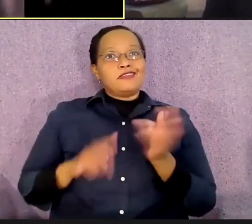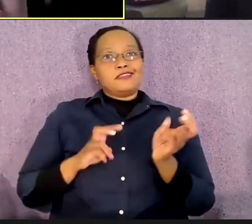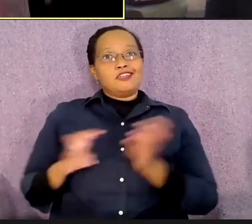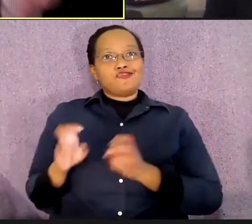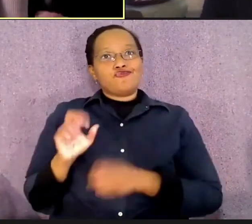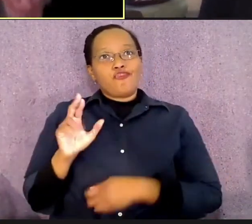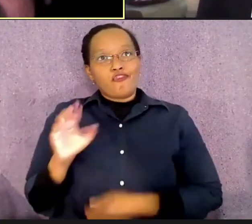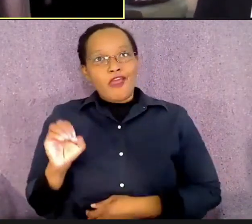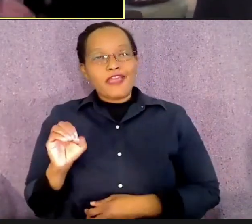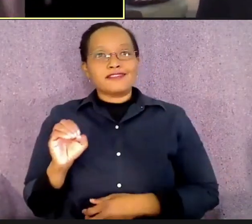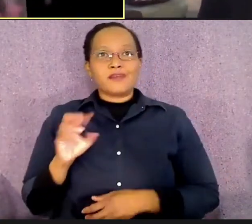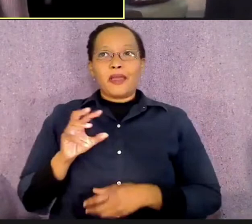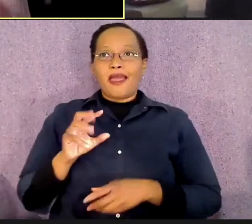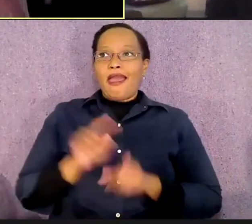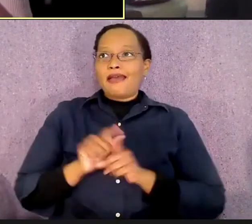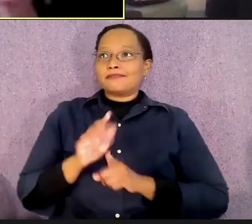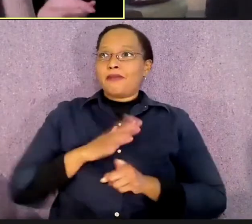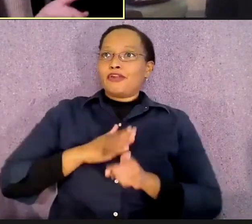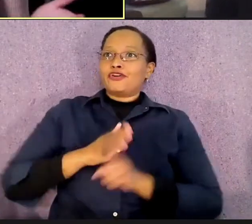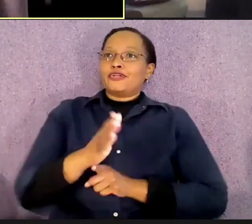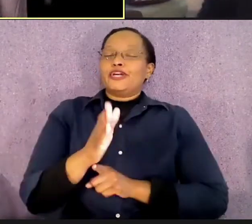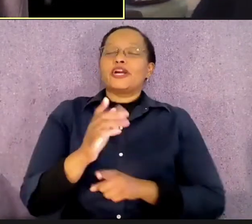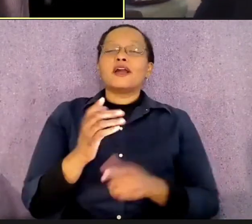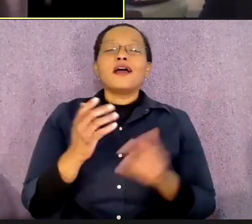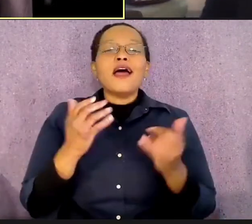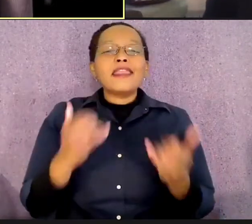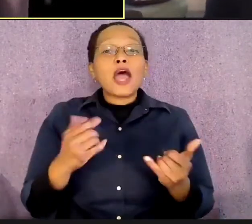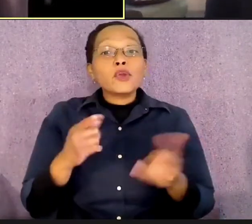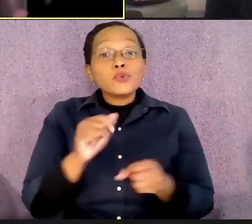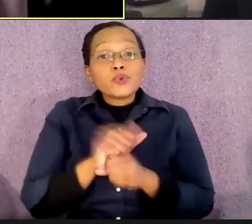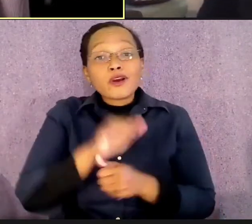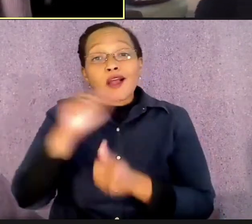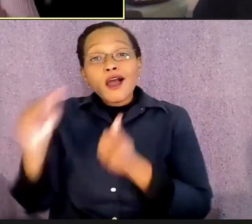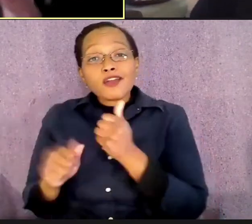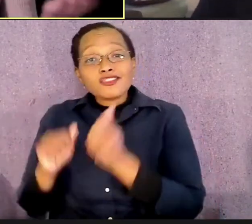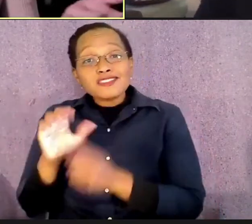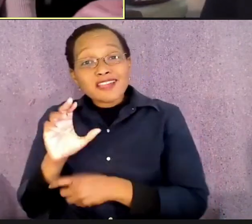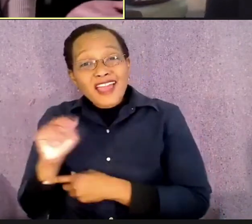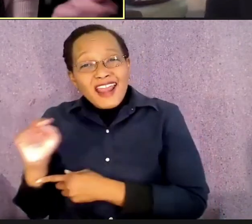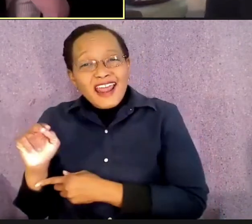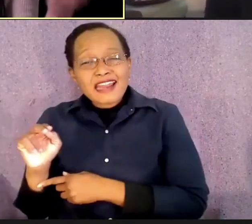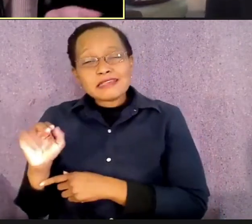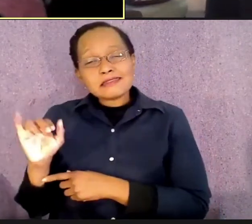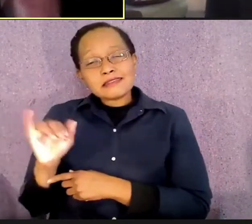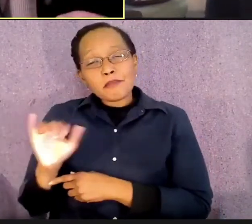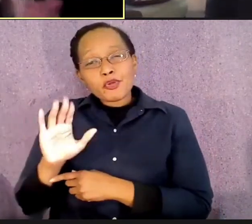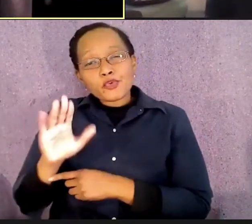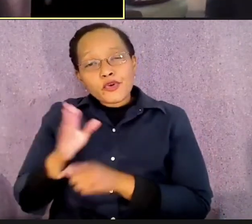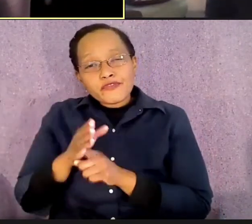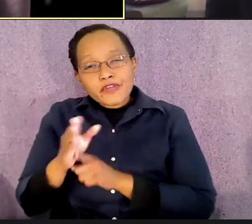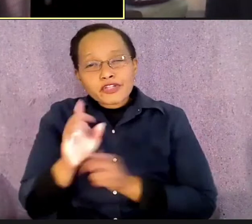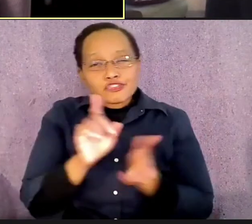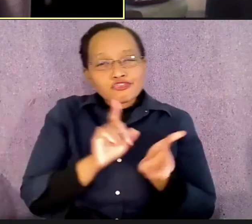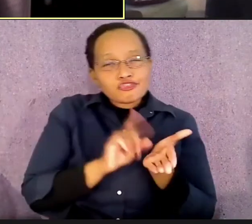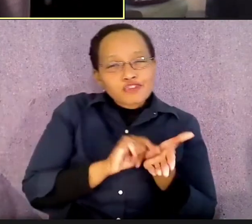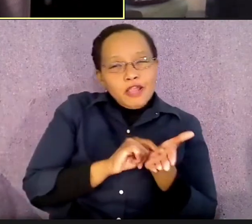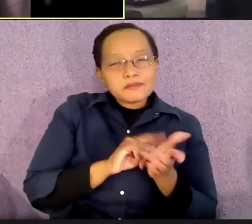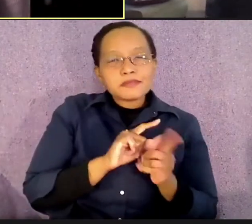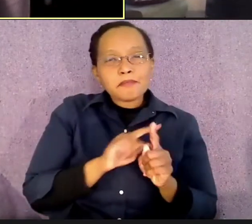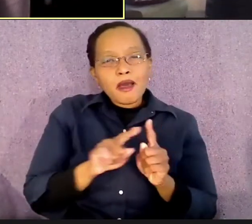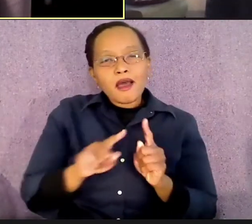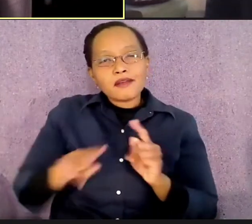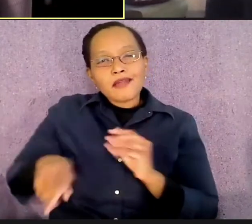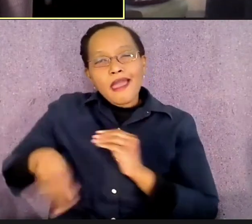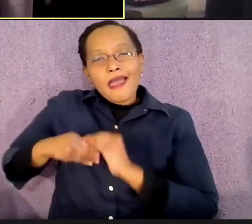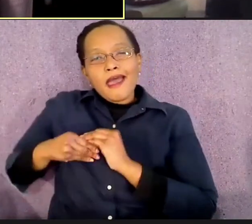a media space. You're now like with CNN, and you're working kind of like almost in the field of journalism, but of course you still have like your comedy background